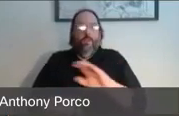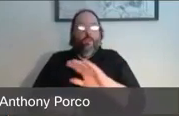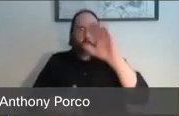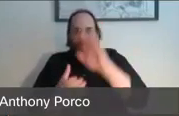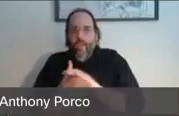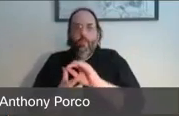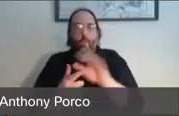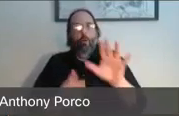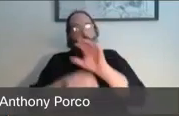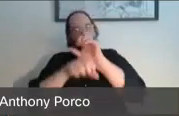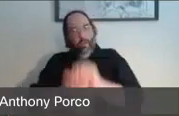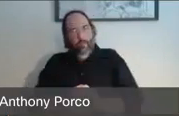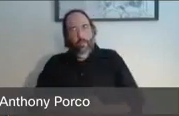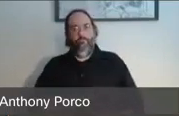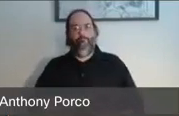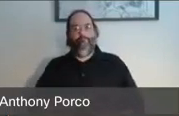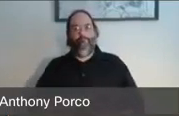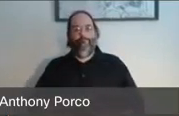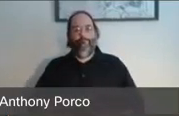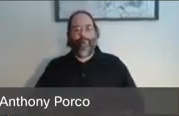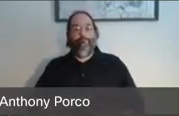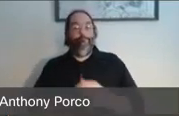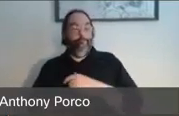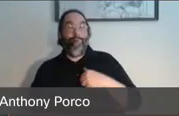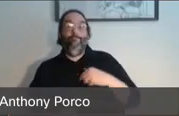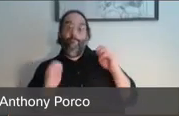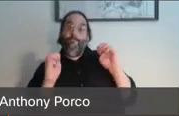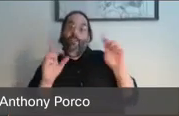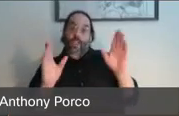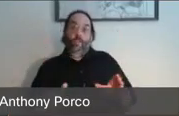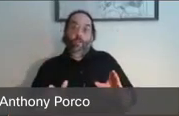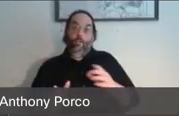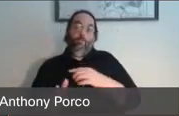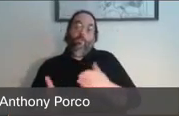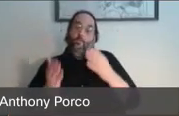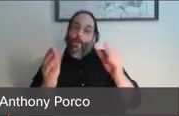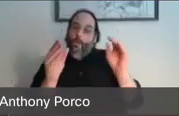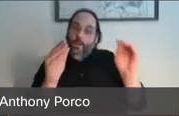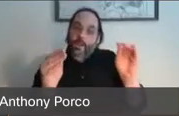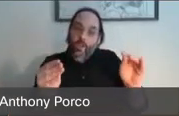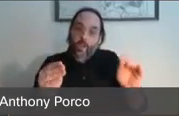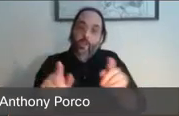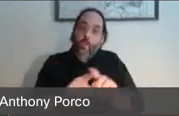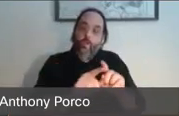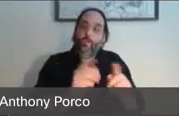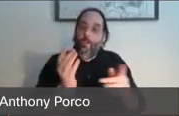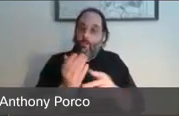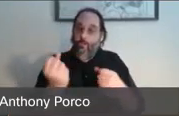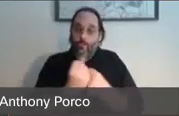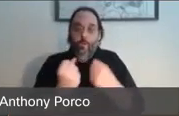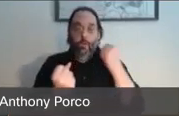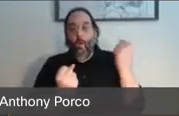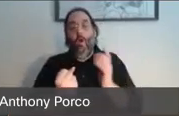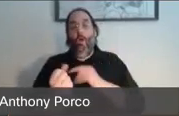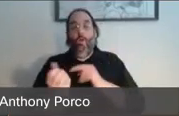beliefs, or customs. We are educators. We provide teaching as well as technical assistance to our